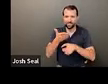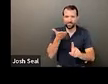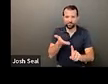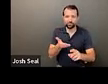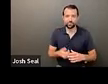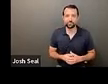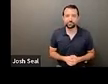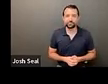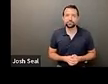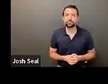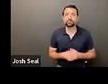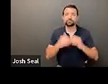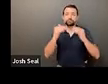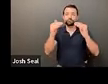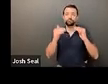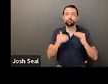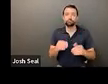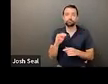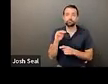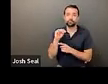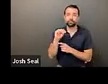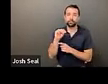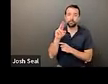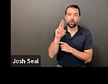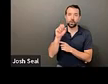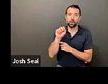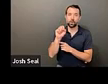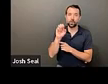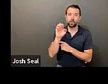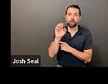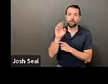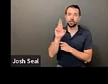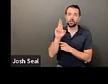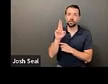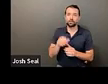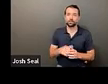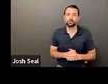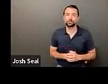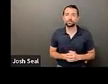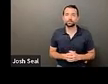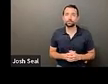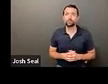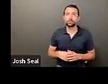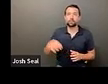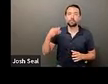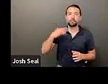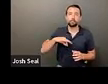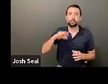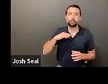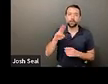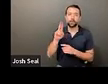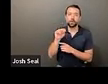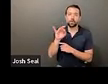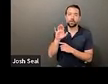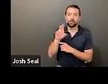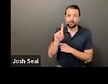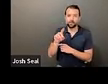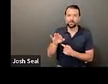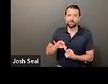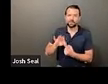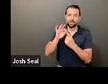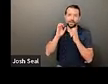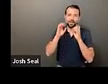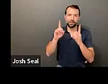MUSER is another document that we reference quite a bit. It's the Maine Unified Special Education Regulations. It's another important